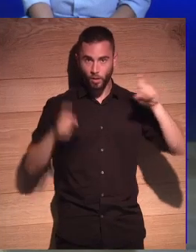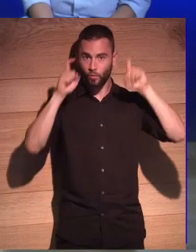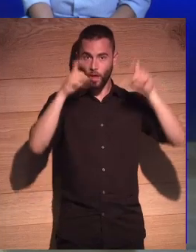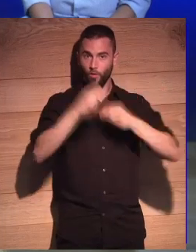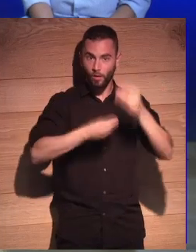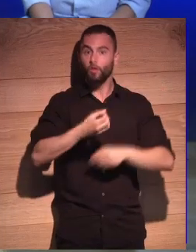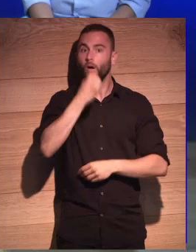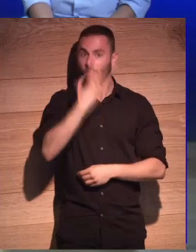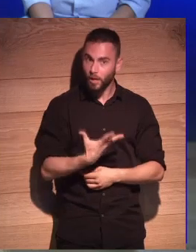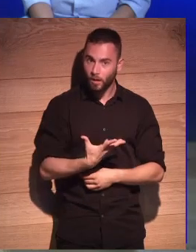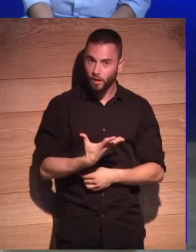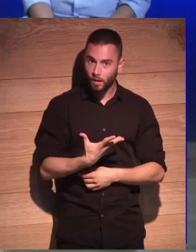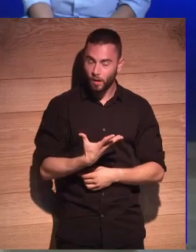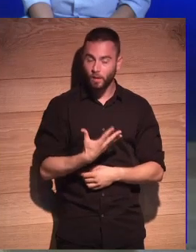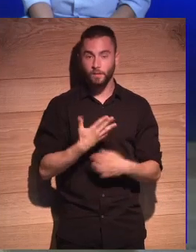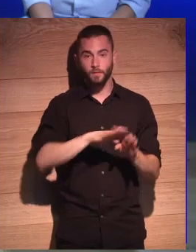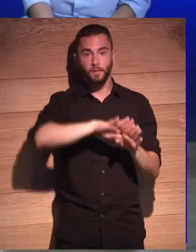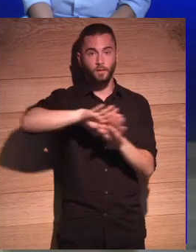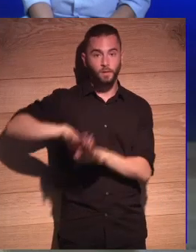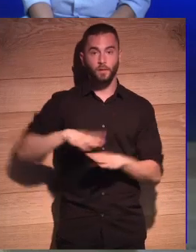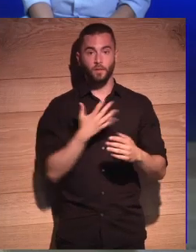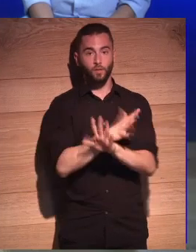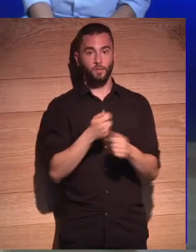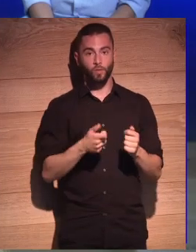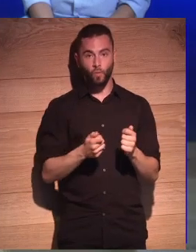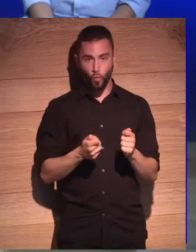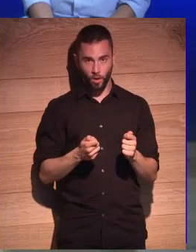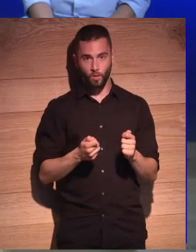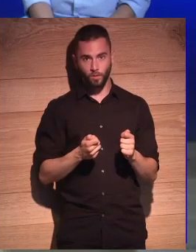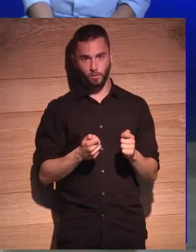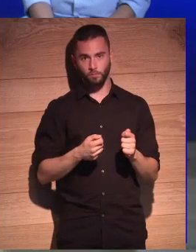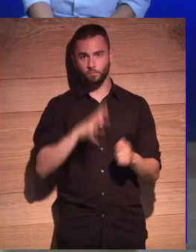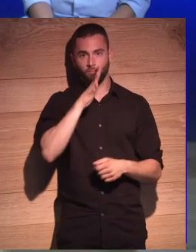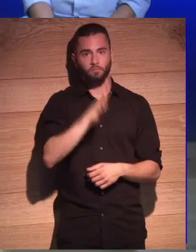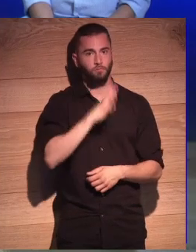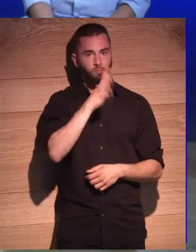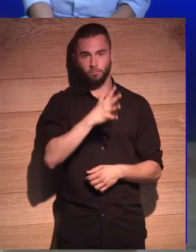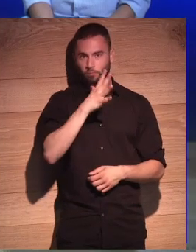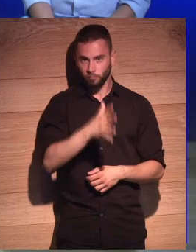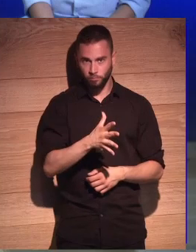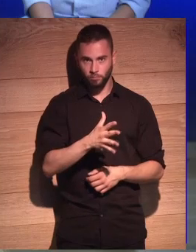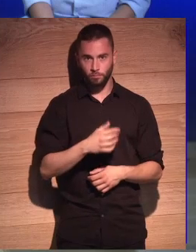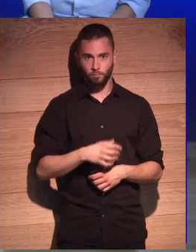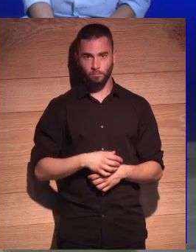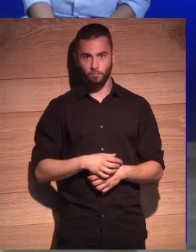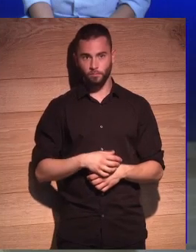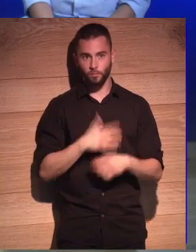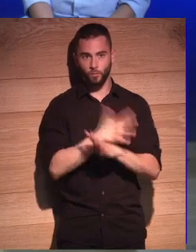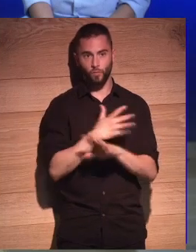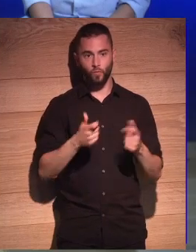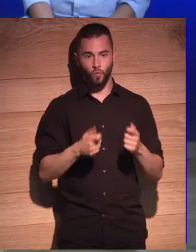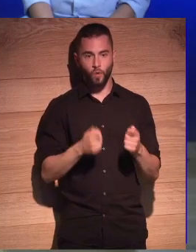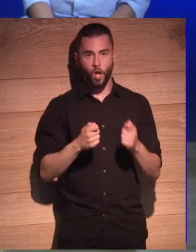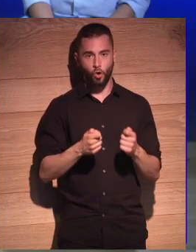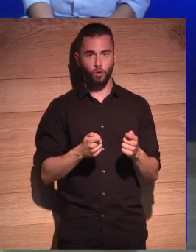to go before they landed on their destination. This is very important. Video games are also extremely important.